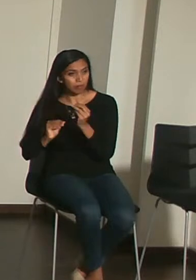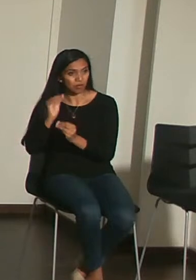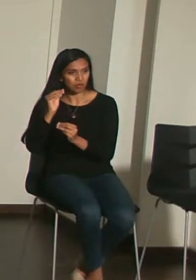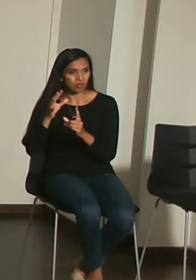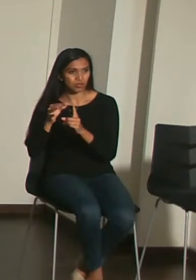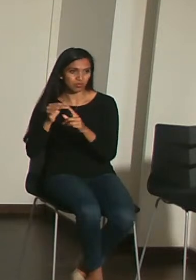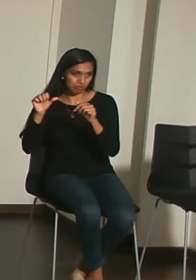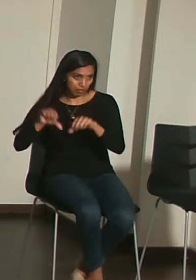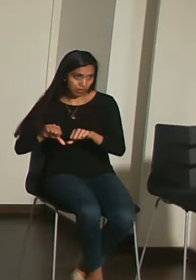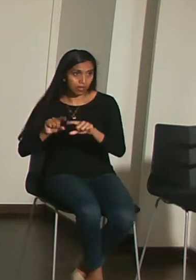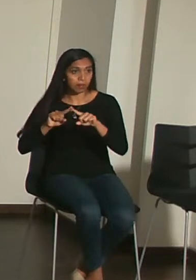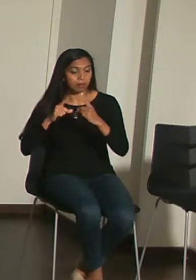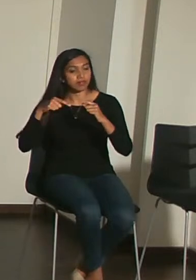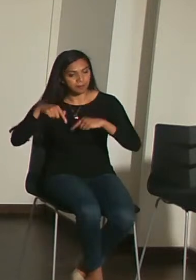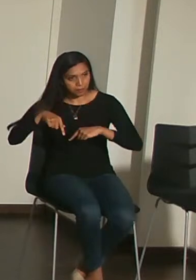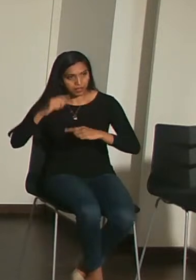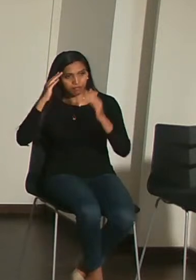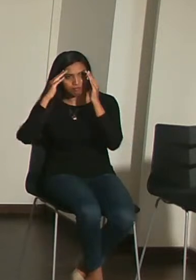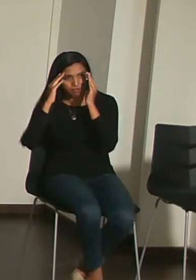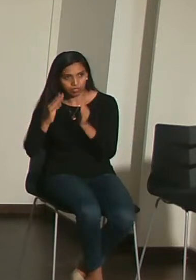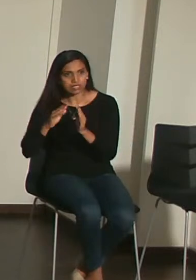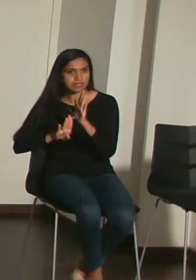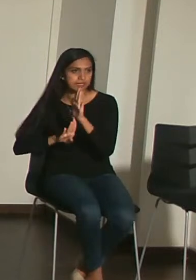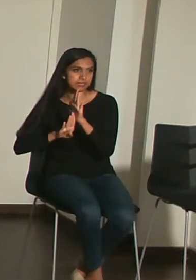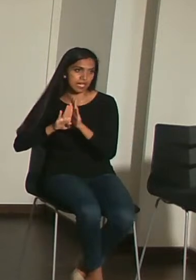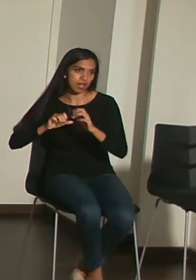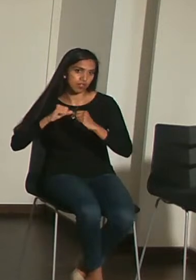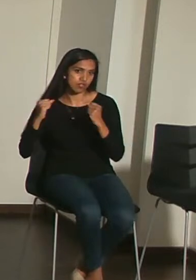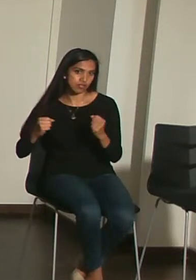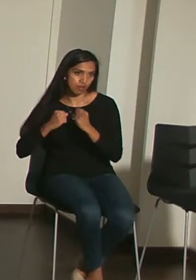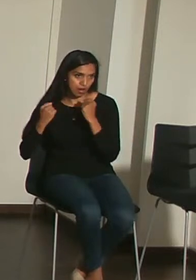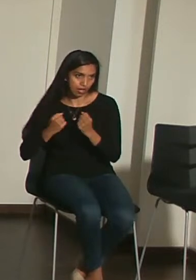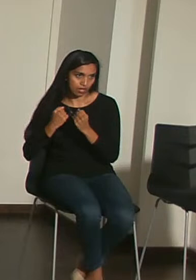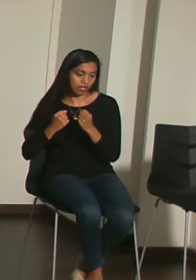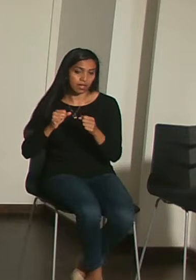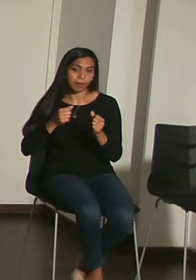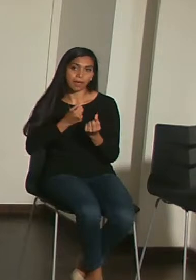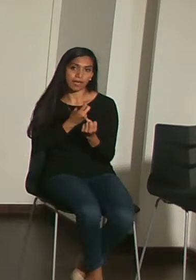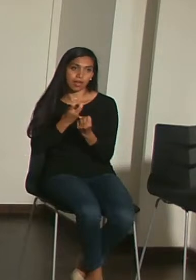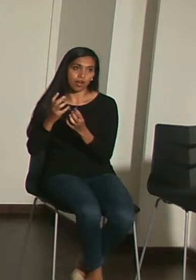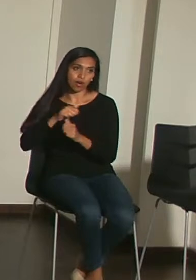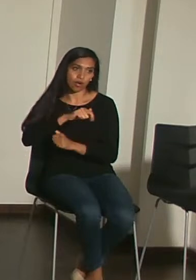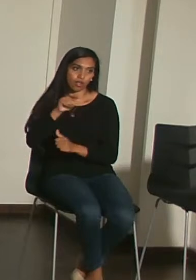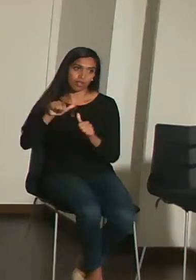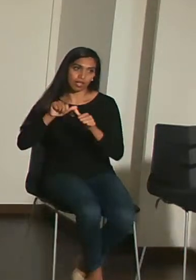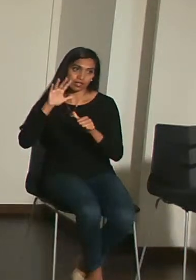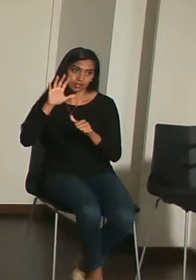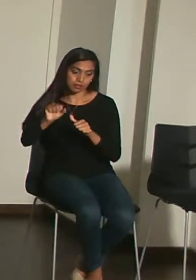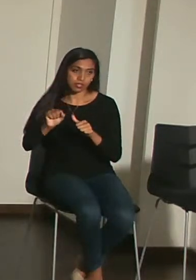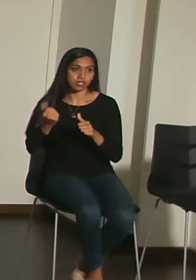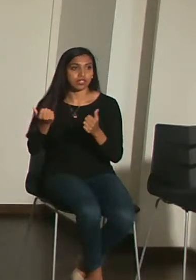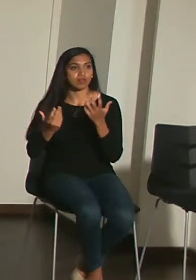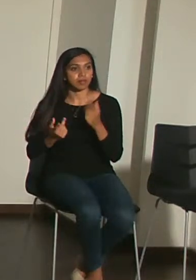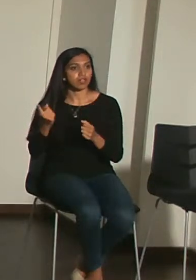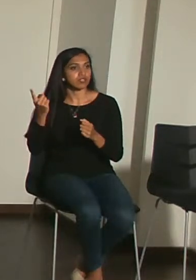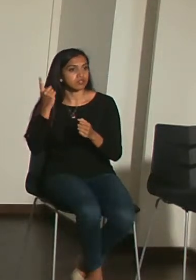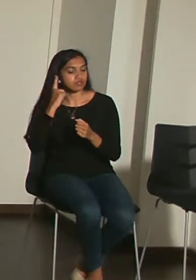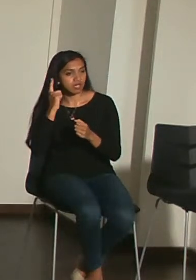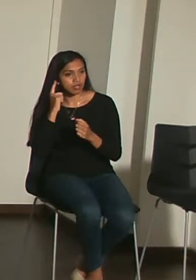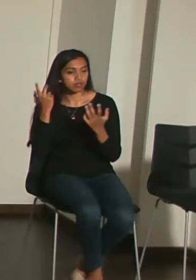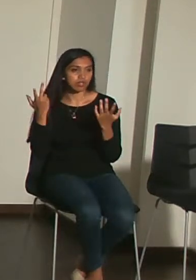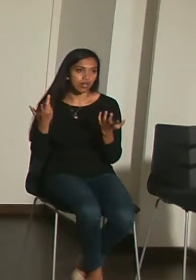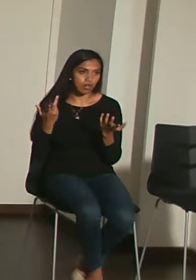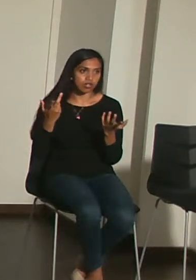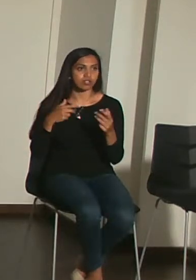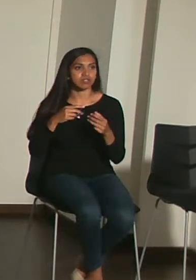exhibition, we are taking a step forward, um, and having sound and that support available.